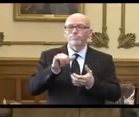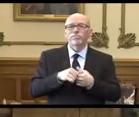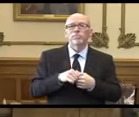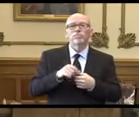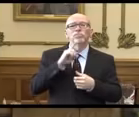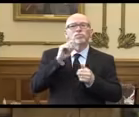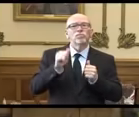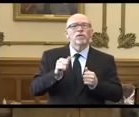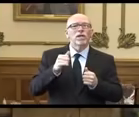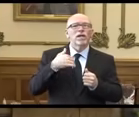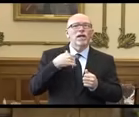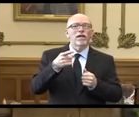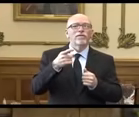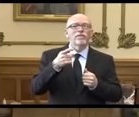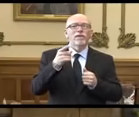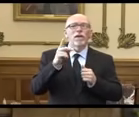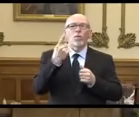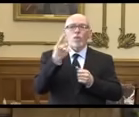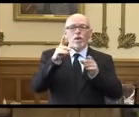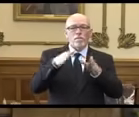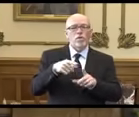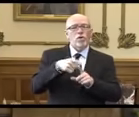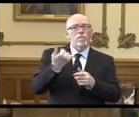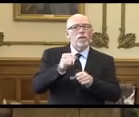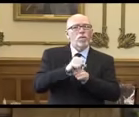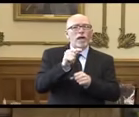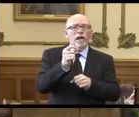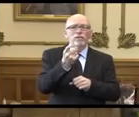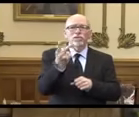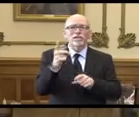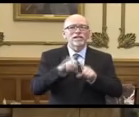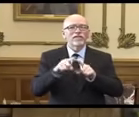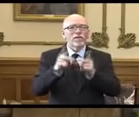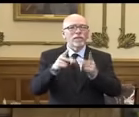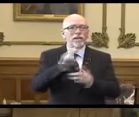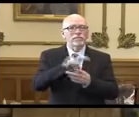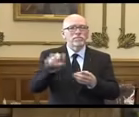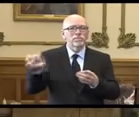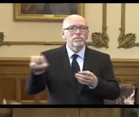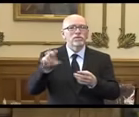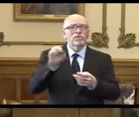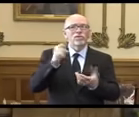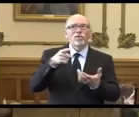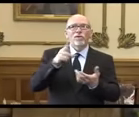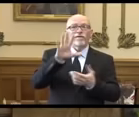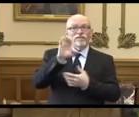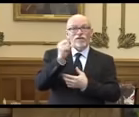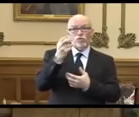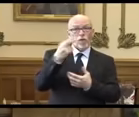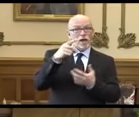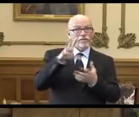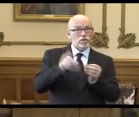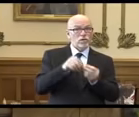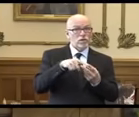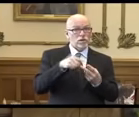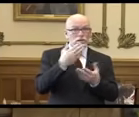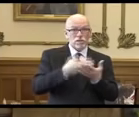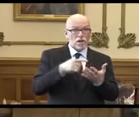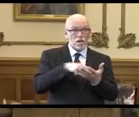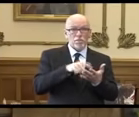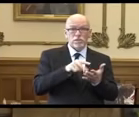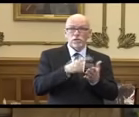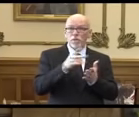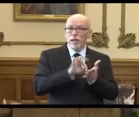there can be employees that work at multiple facilities. So I can't tell you with confidence that 512 couldn't have involved some that work at more